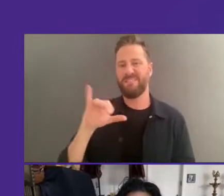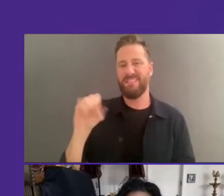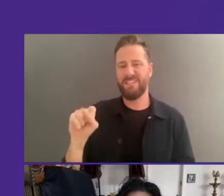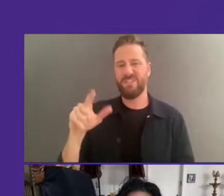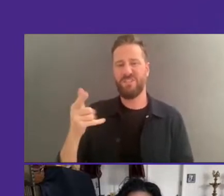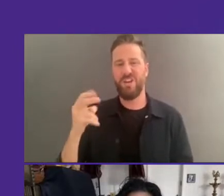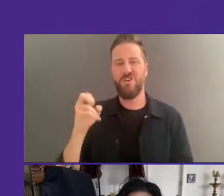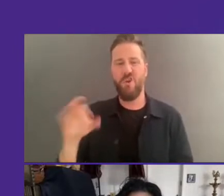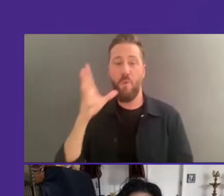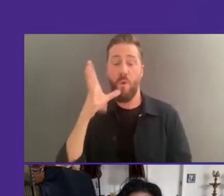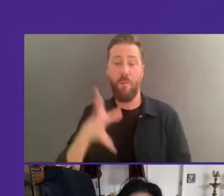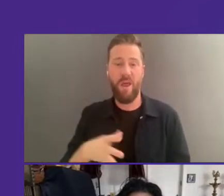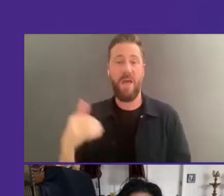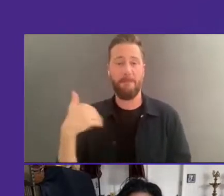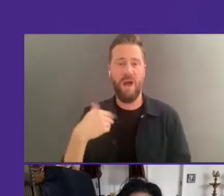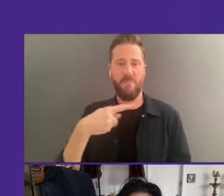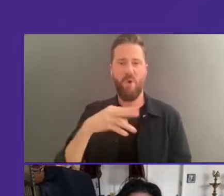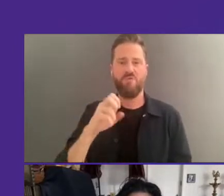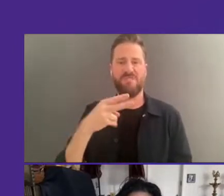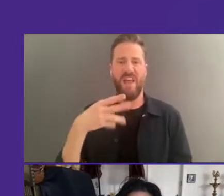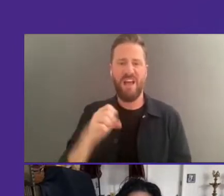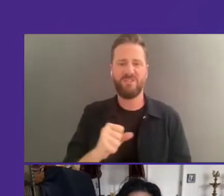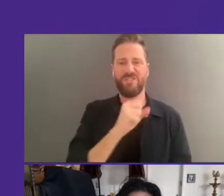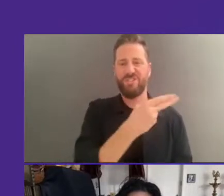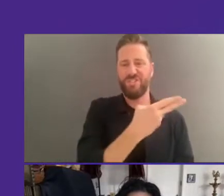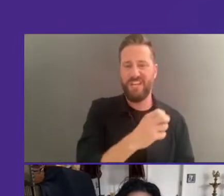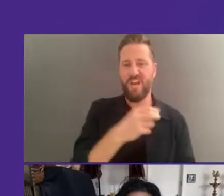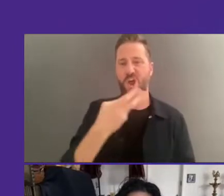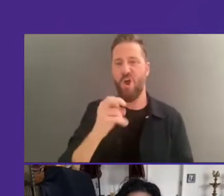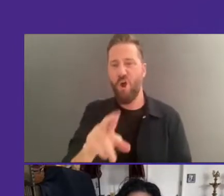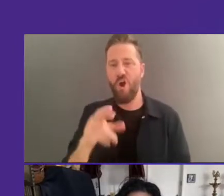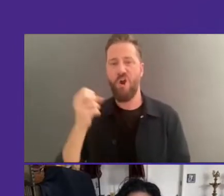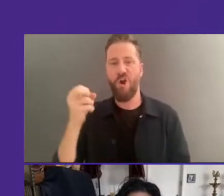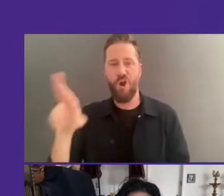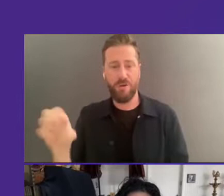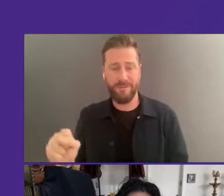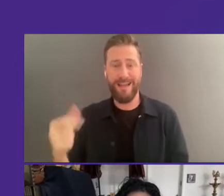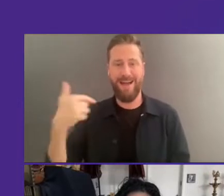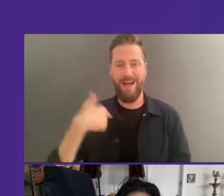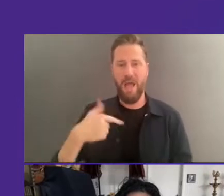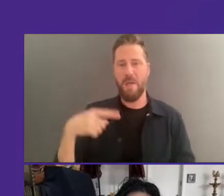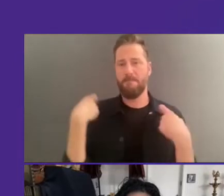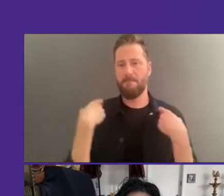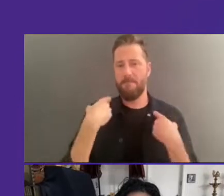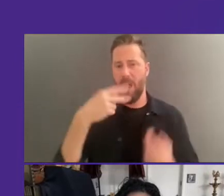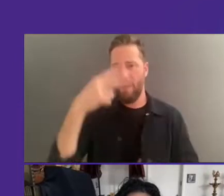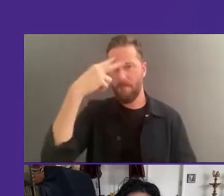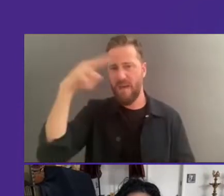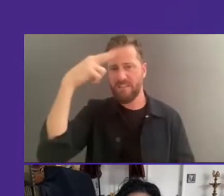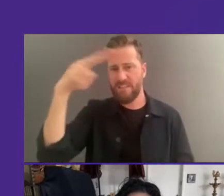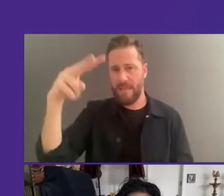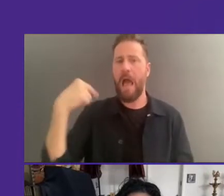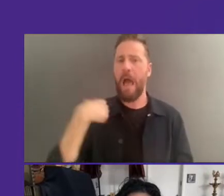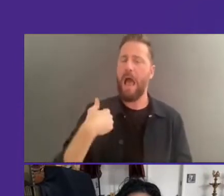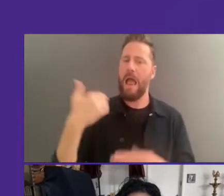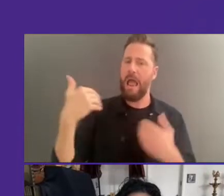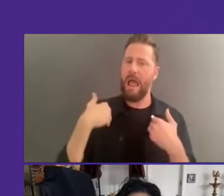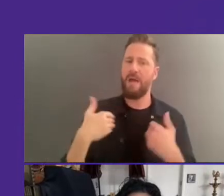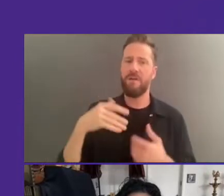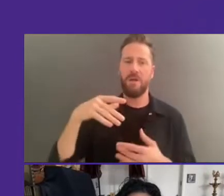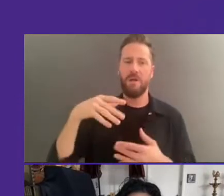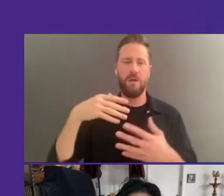are she, her, hers. I am Mexican. I have salt and pepper hair, straight